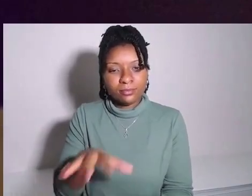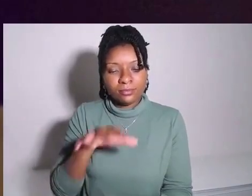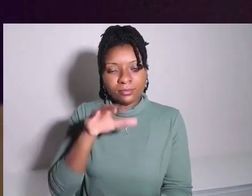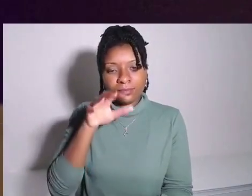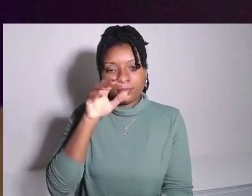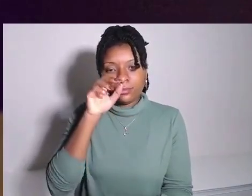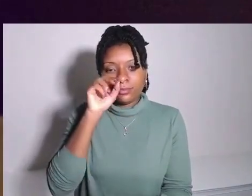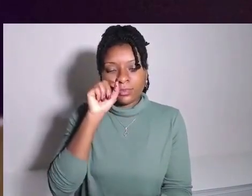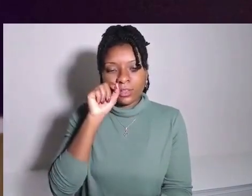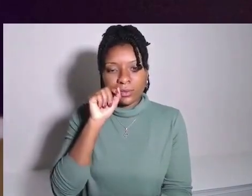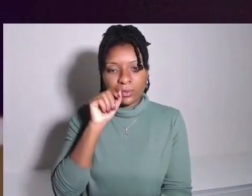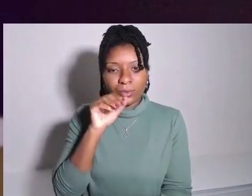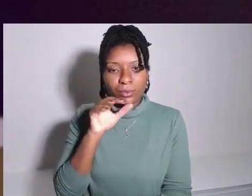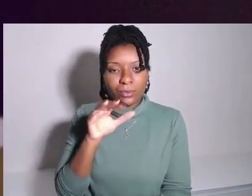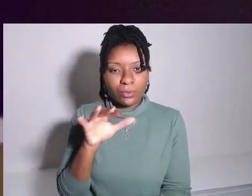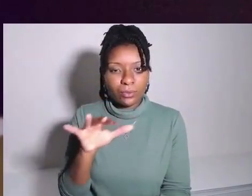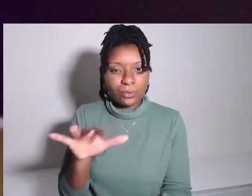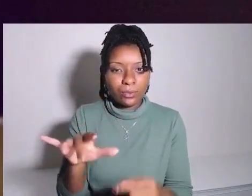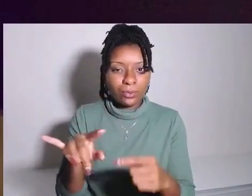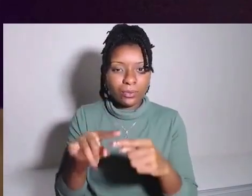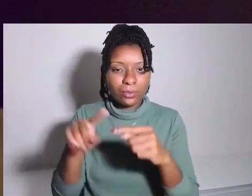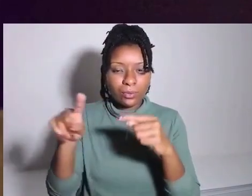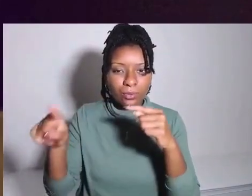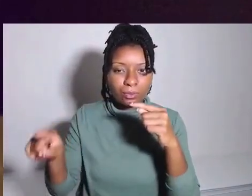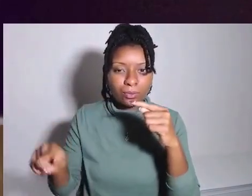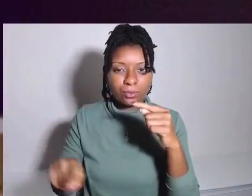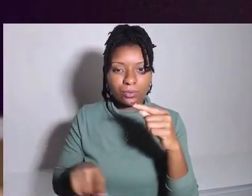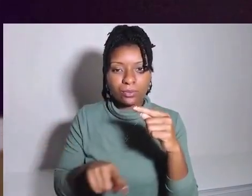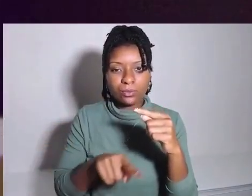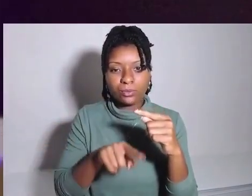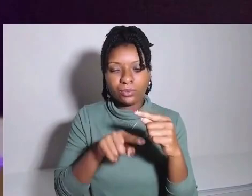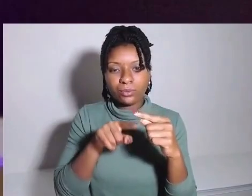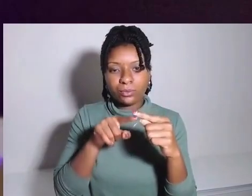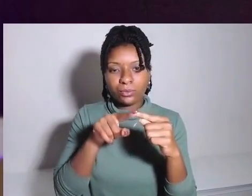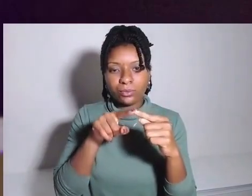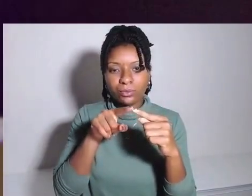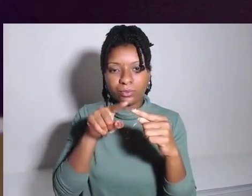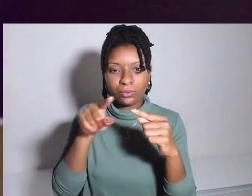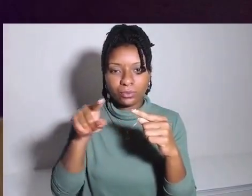Inhaling and exhaling. Let us think about